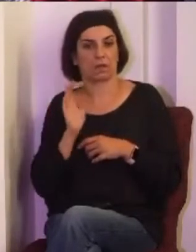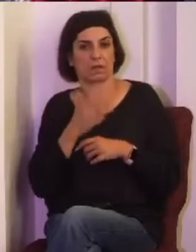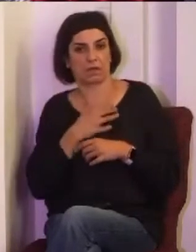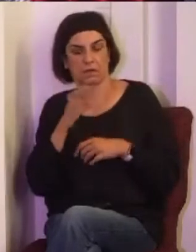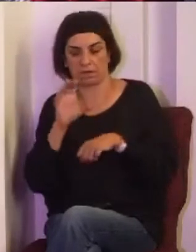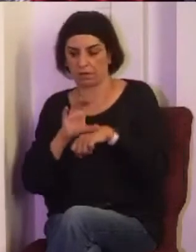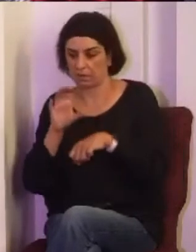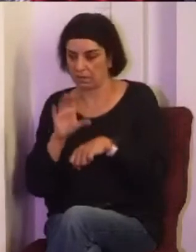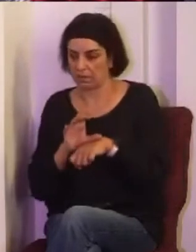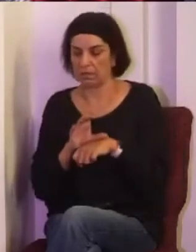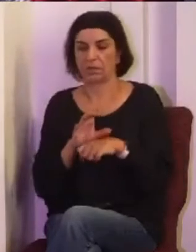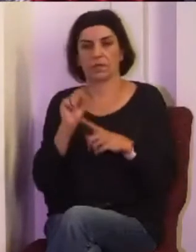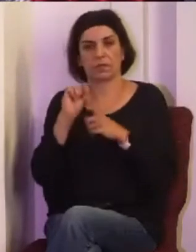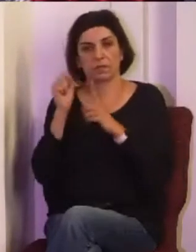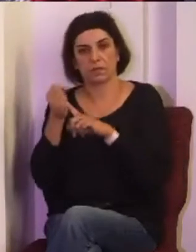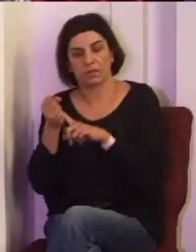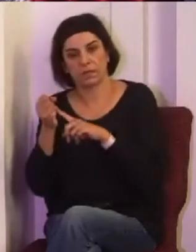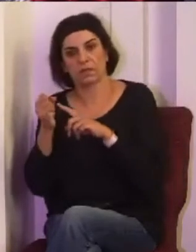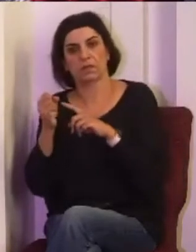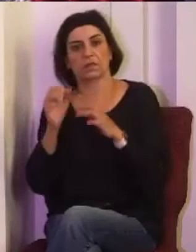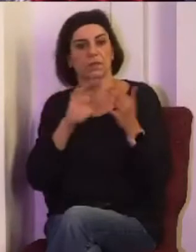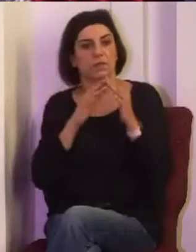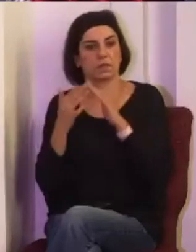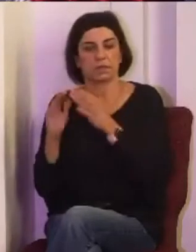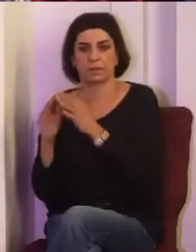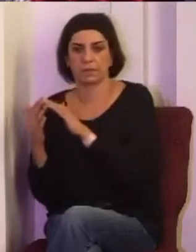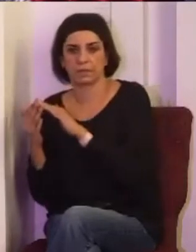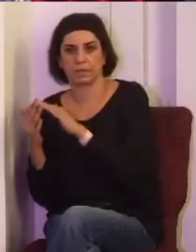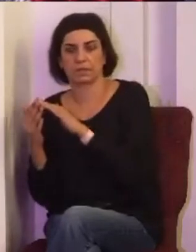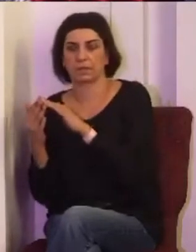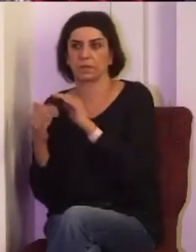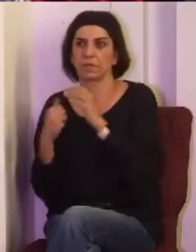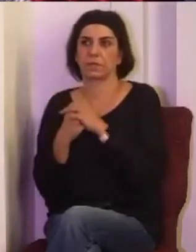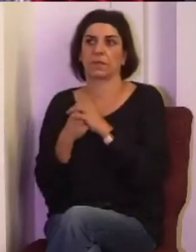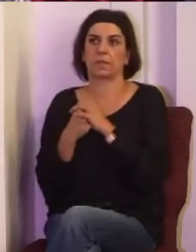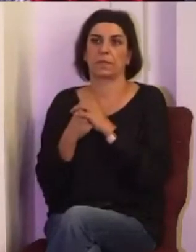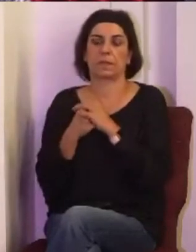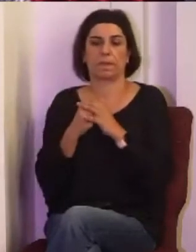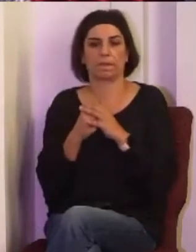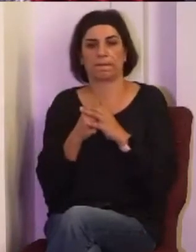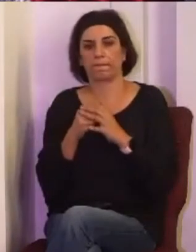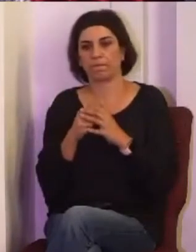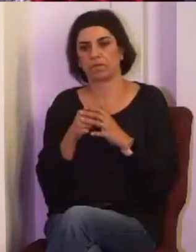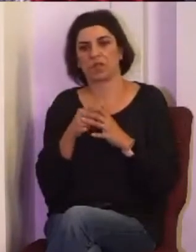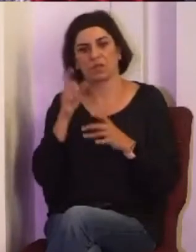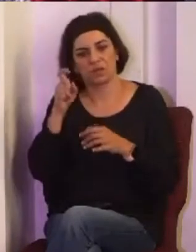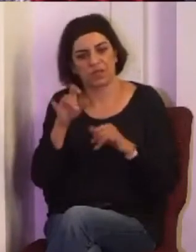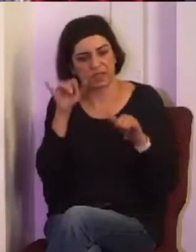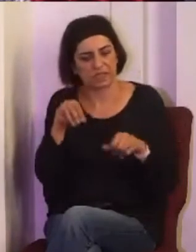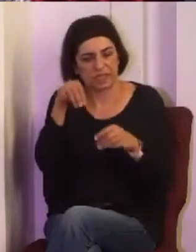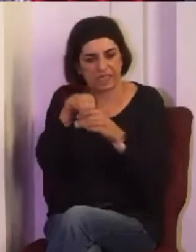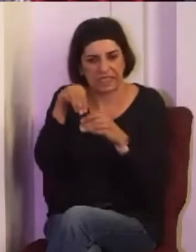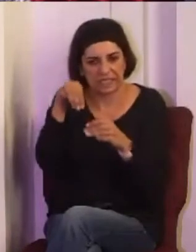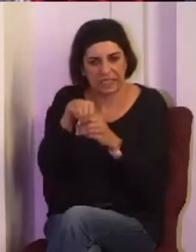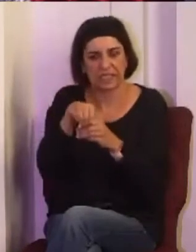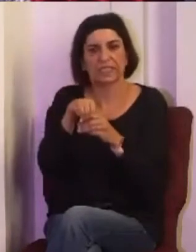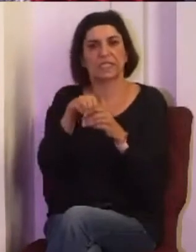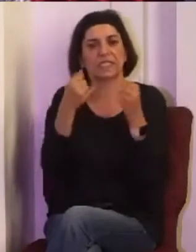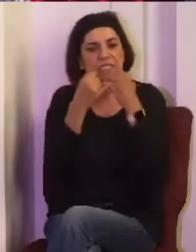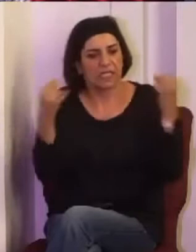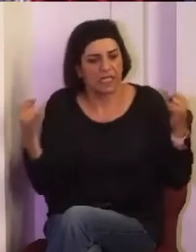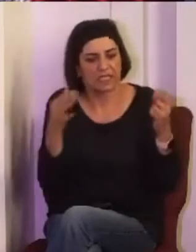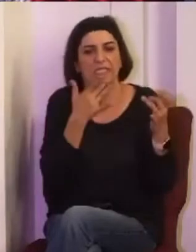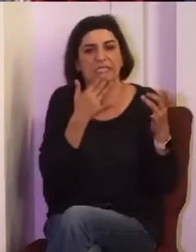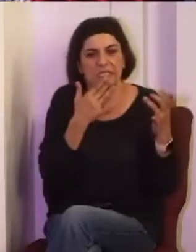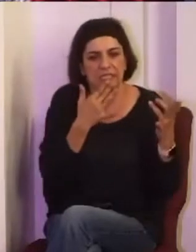our own communities, where we were not to color outside the lines, or we were made fun of, we were bullied, we were upset